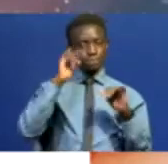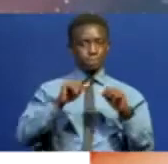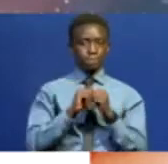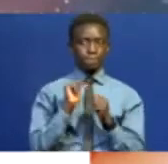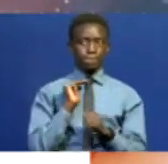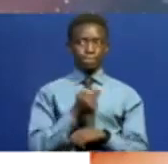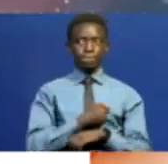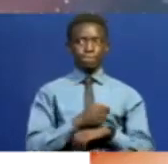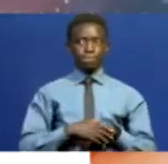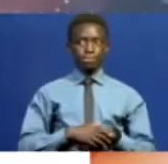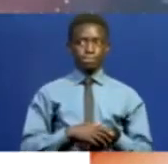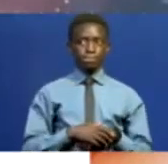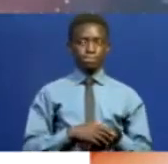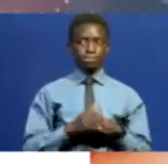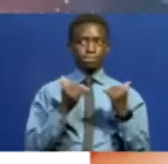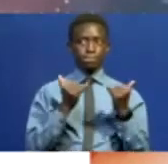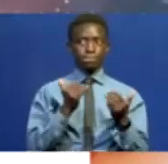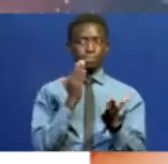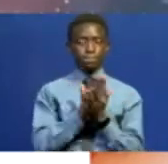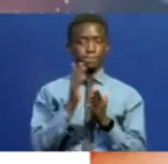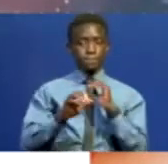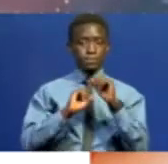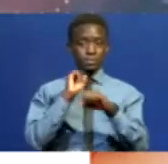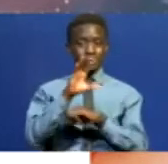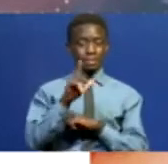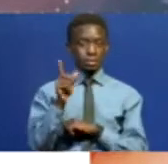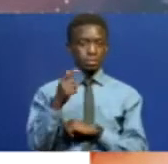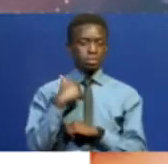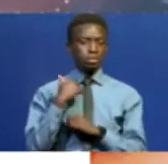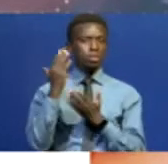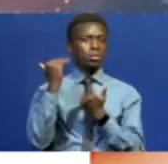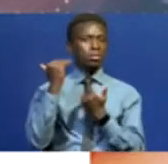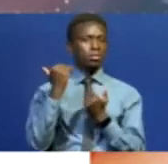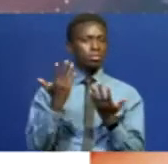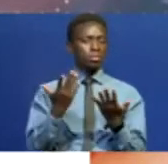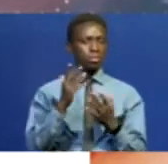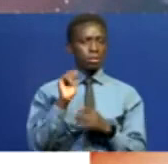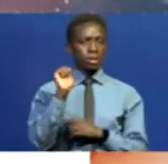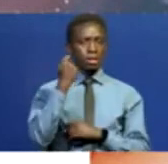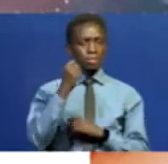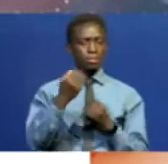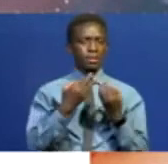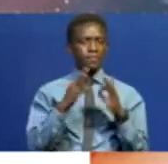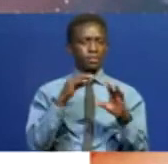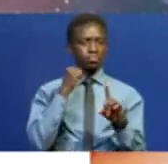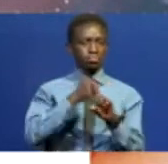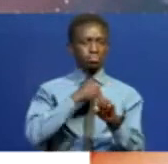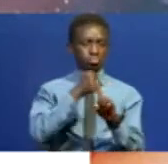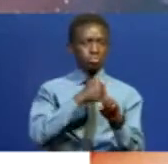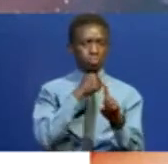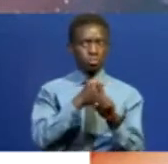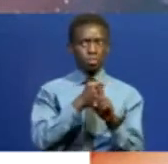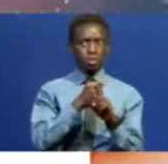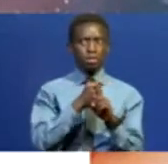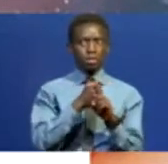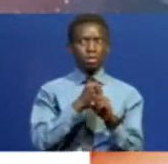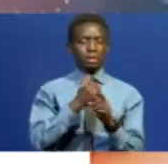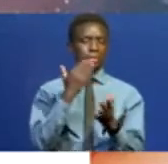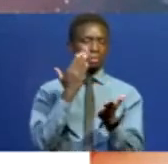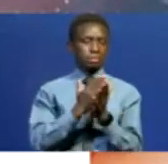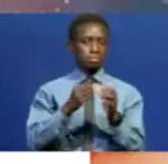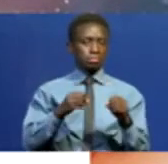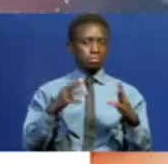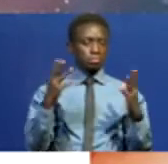Now, fist your eyes on the screen. It is a film that looks at the expectation of Kenya's freedom fighters, the reality